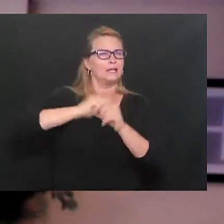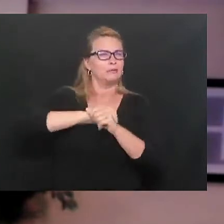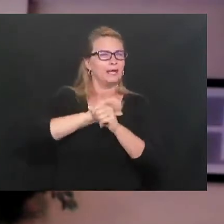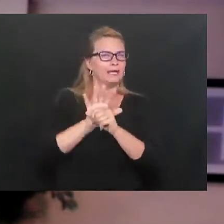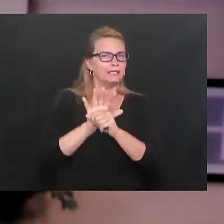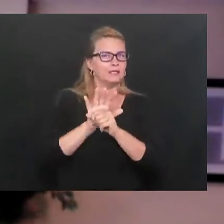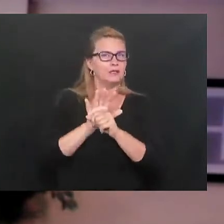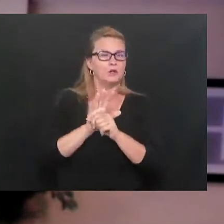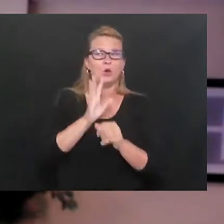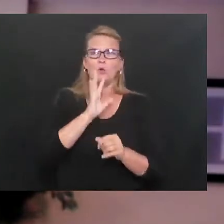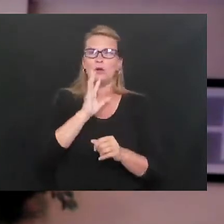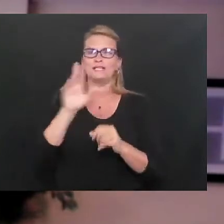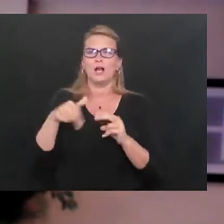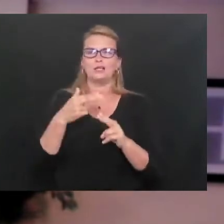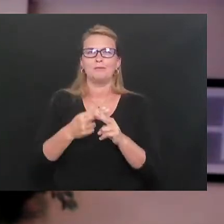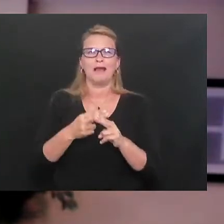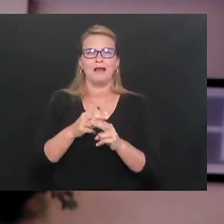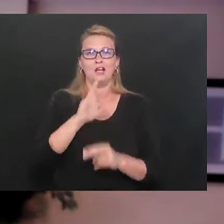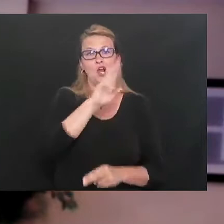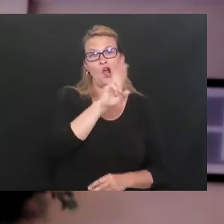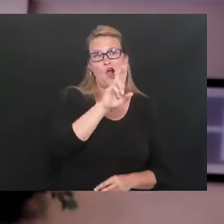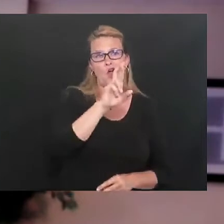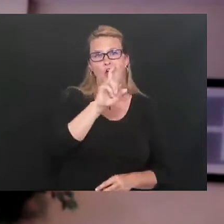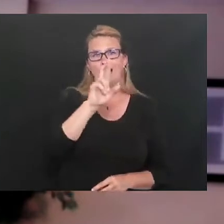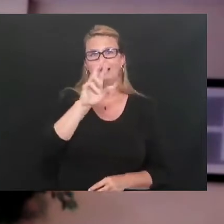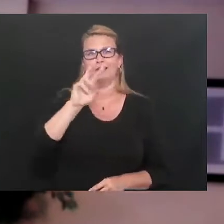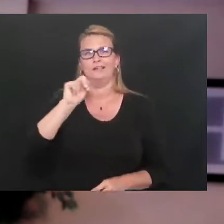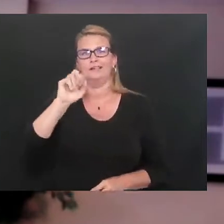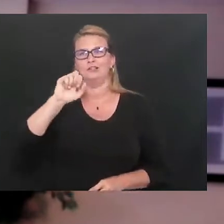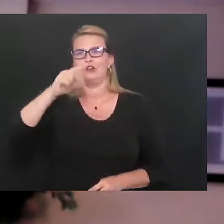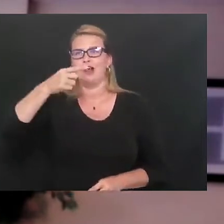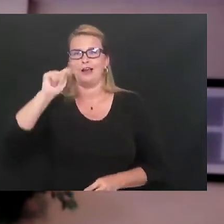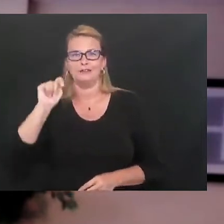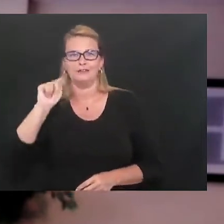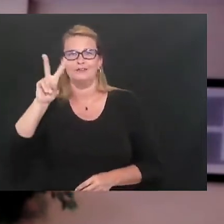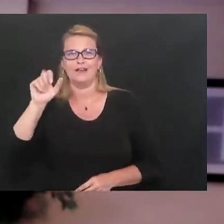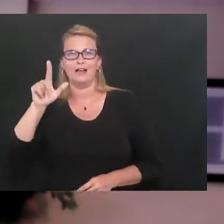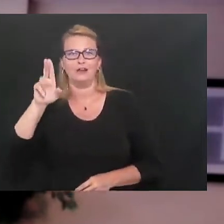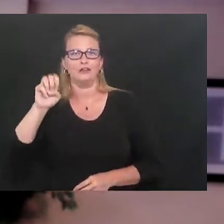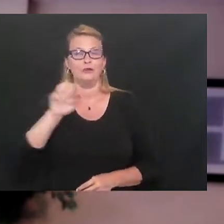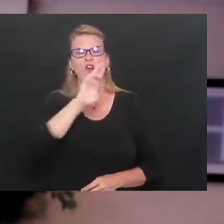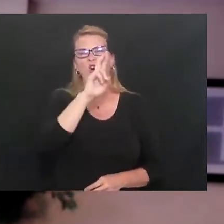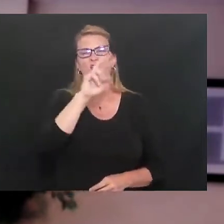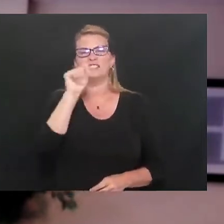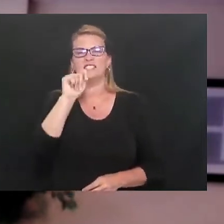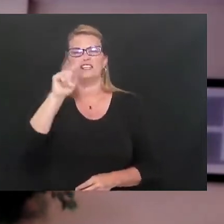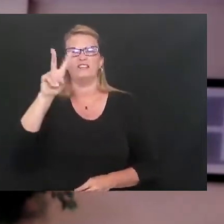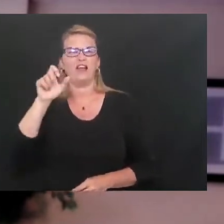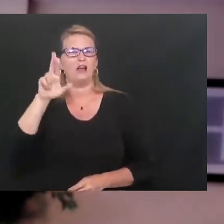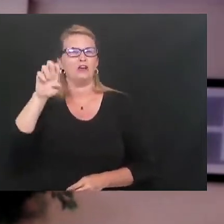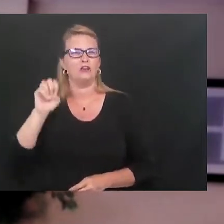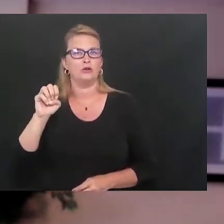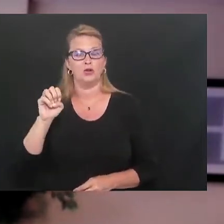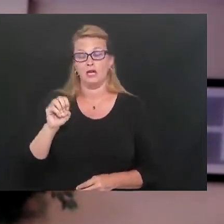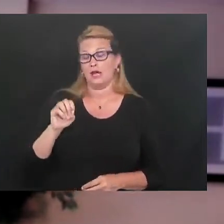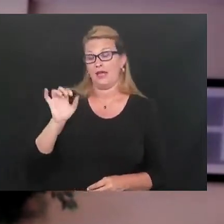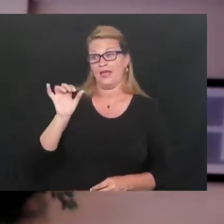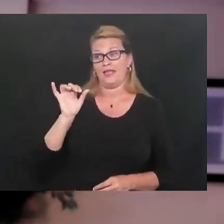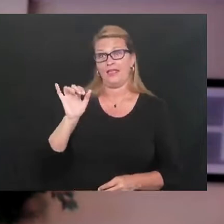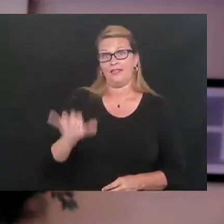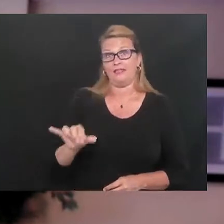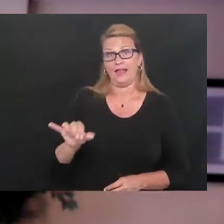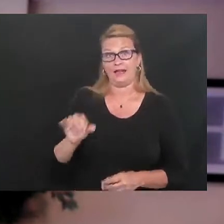the reproductive value, the R0 or the RT value. And if we look at the initial virus